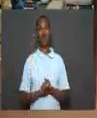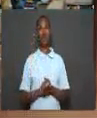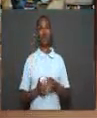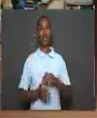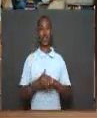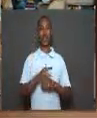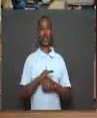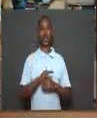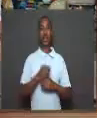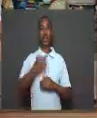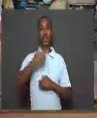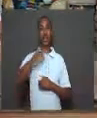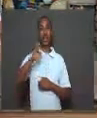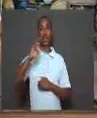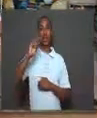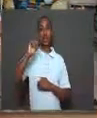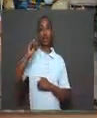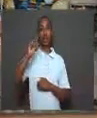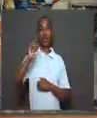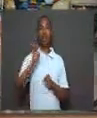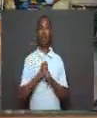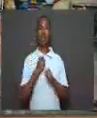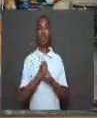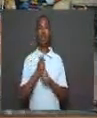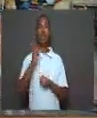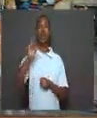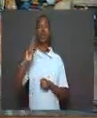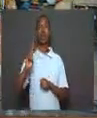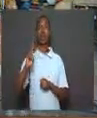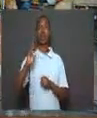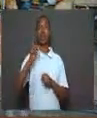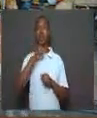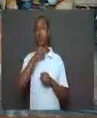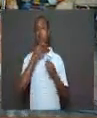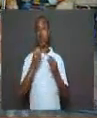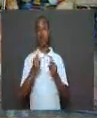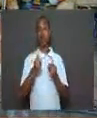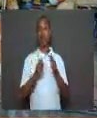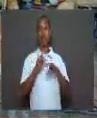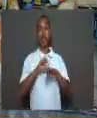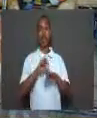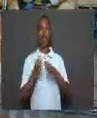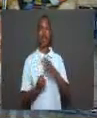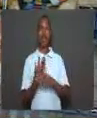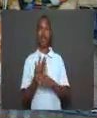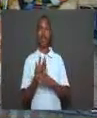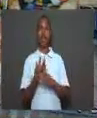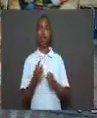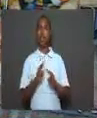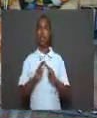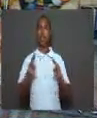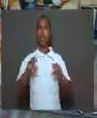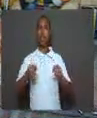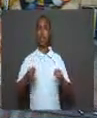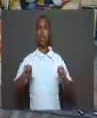Handbags and garments are often made from chrome-tanned leather because it is more flexible